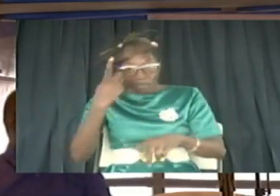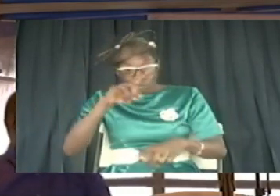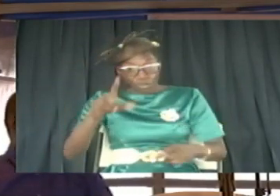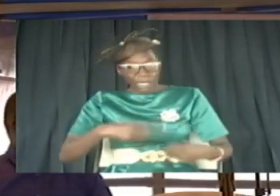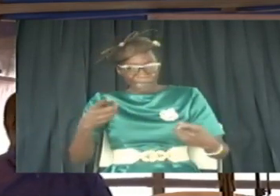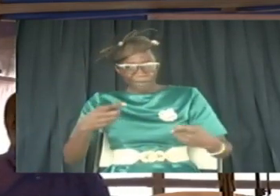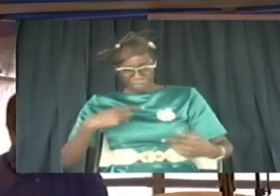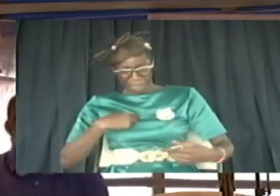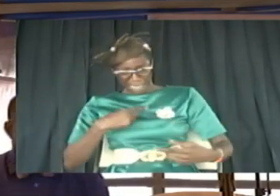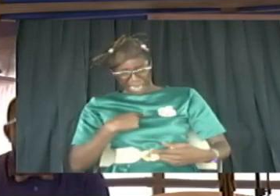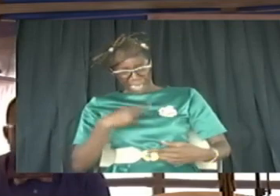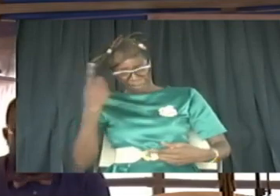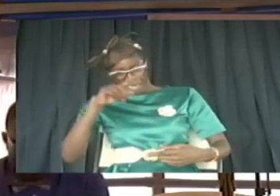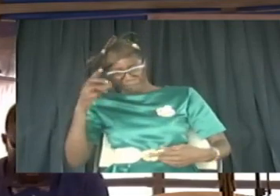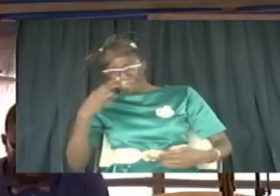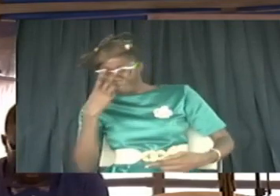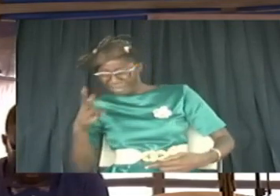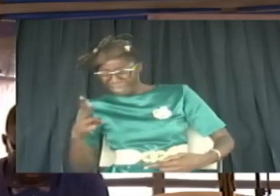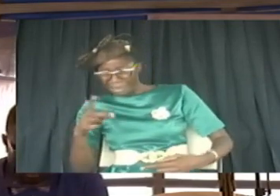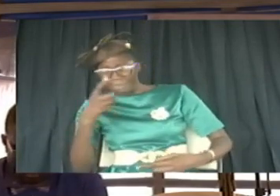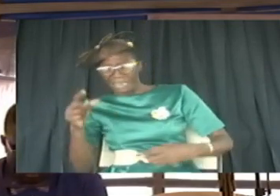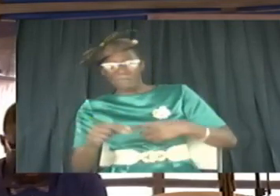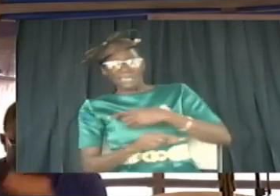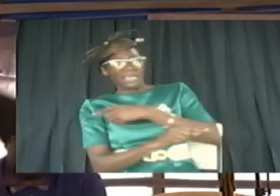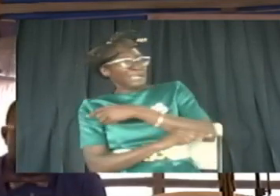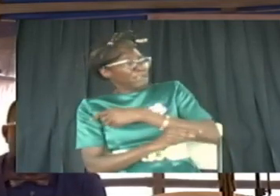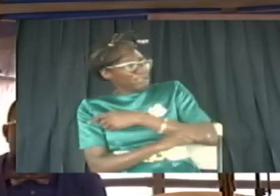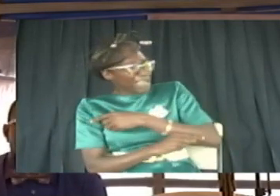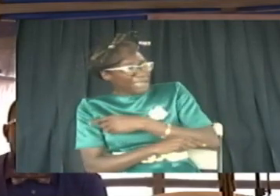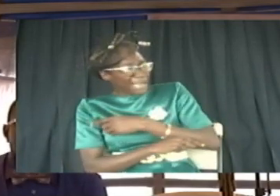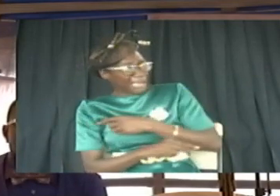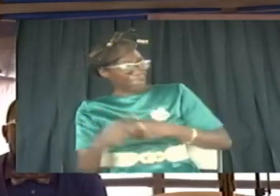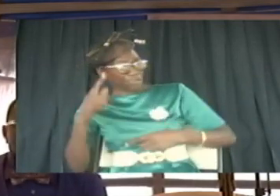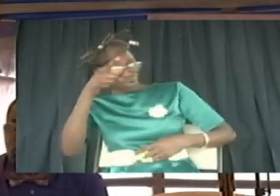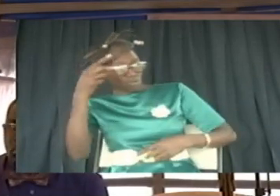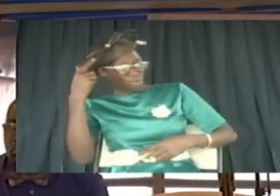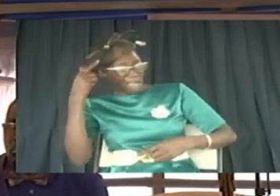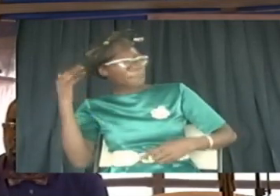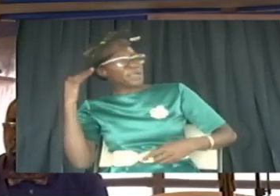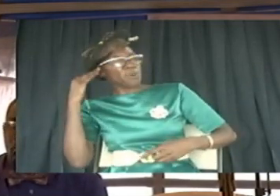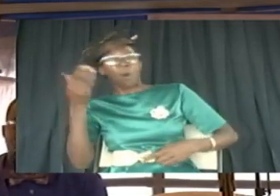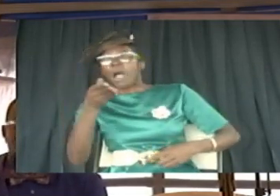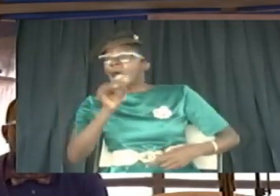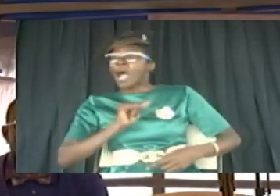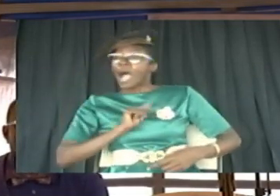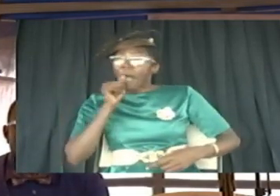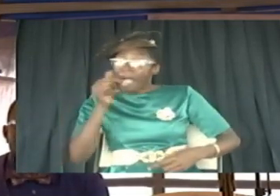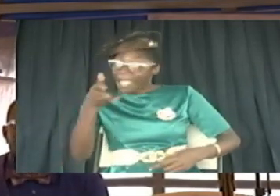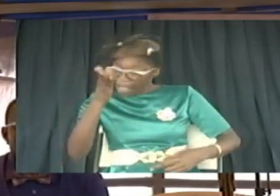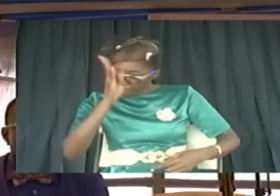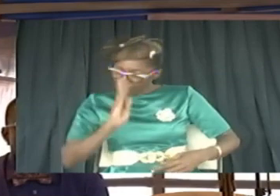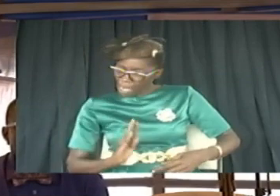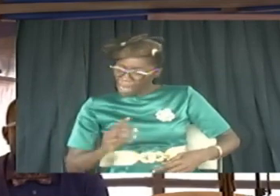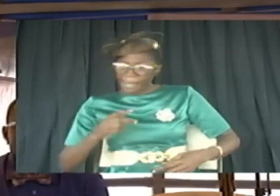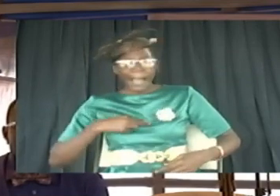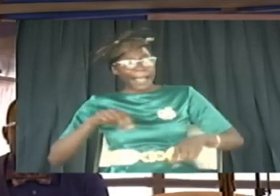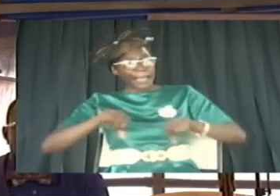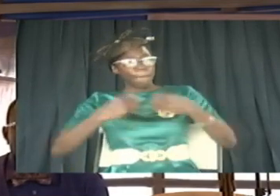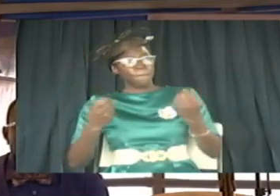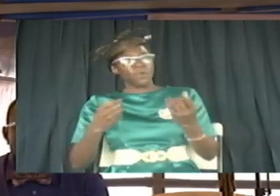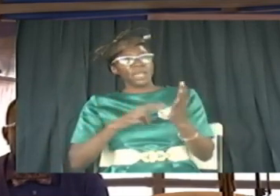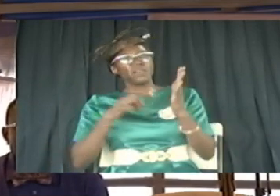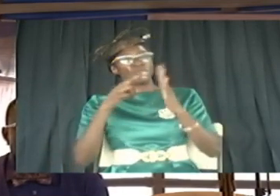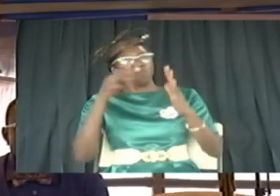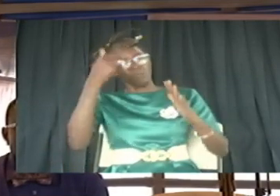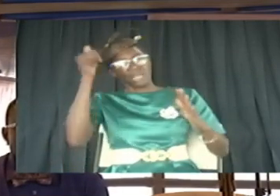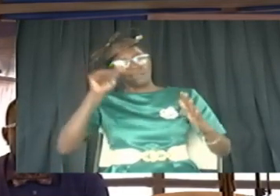with Gentiles. But oh, don't forget that I am God. I am God. I can break the rule because I am the rule. It was a time